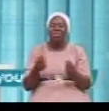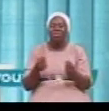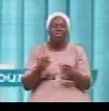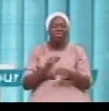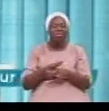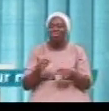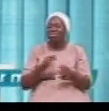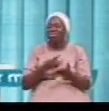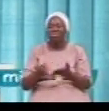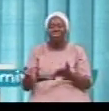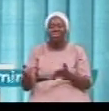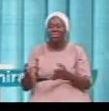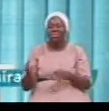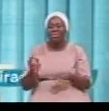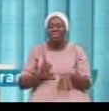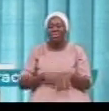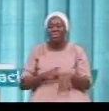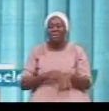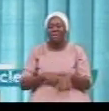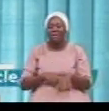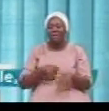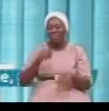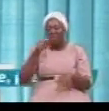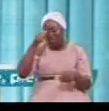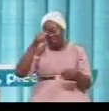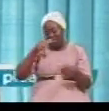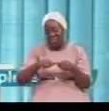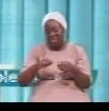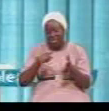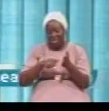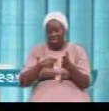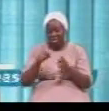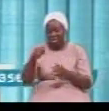please. But remember, check yourself.